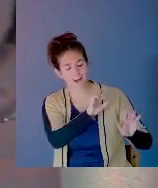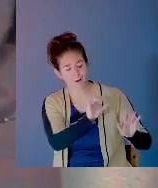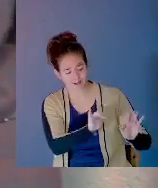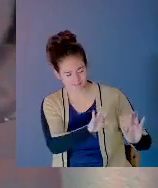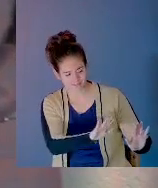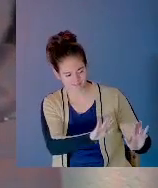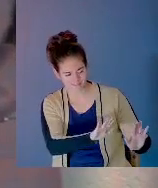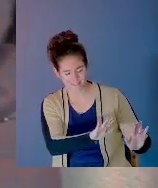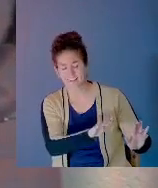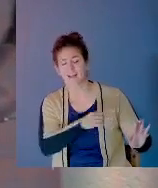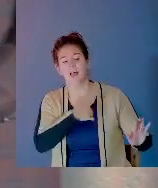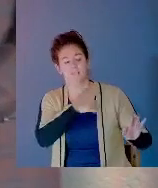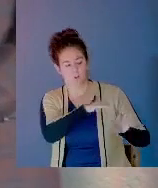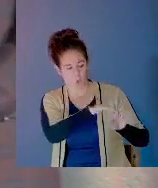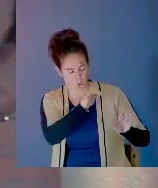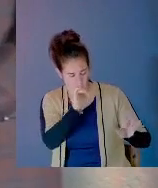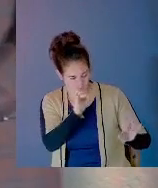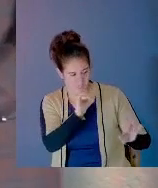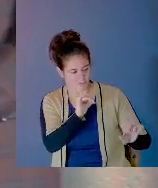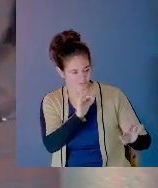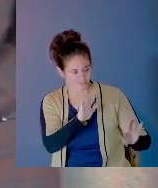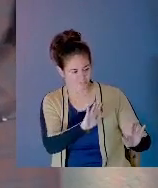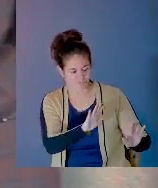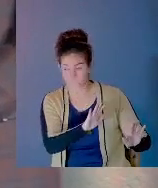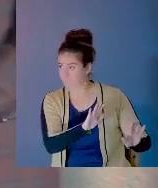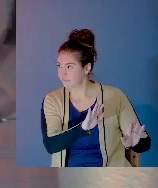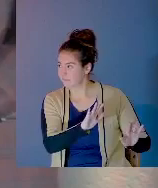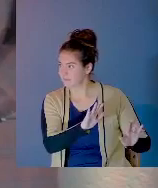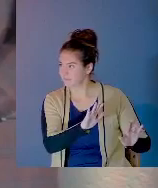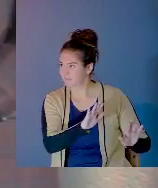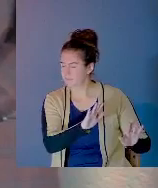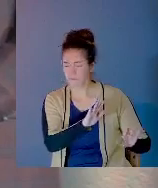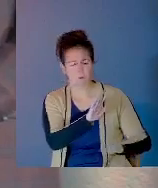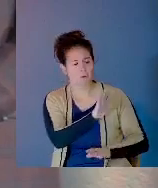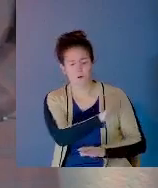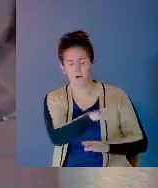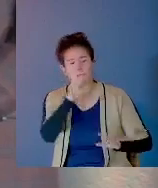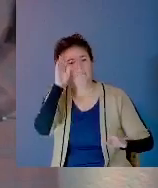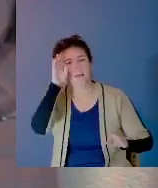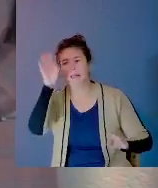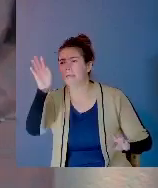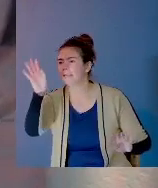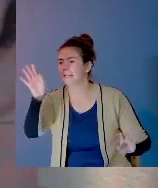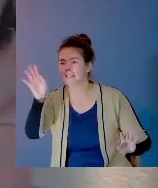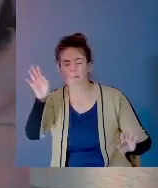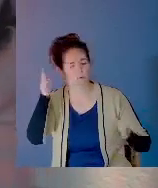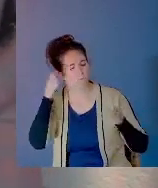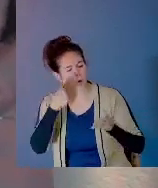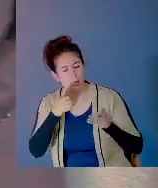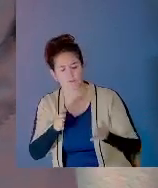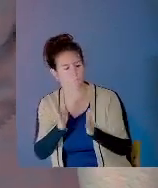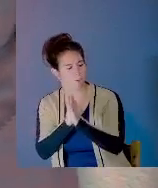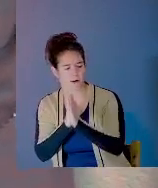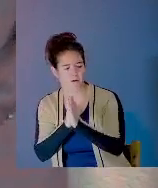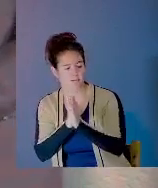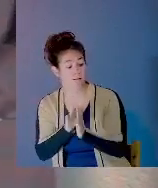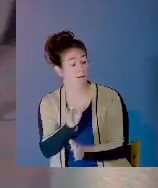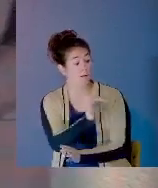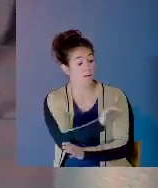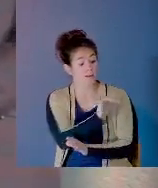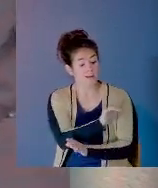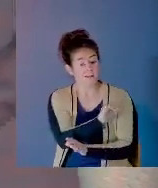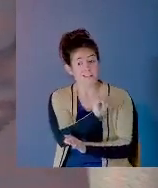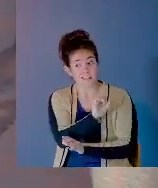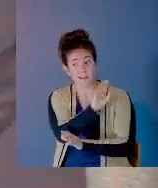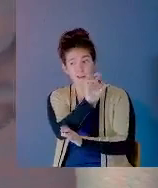I'm calling you. You're fantasizing. Get back to prayer. Terry, I have a